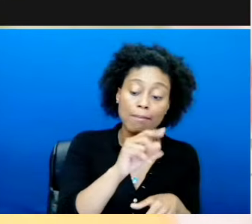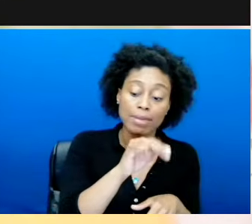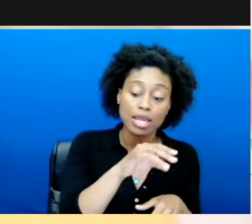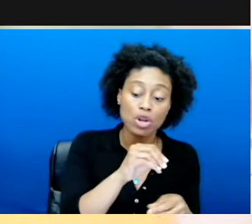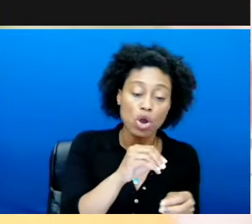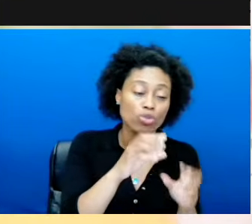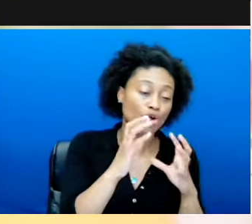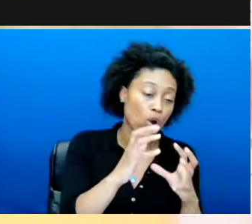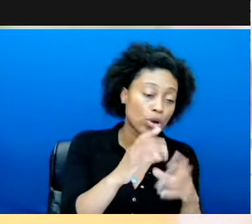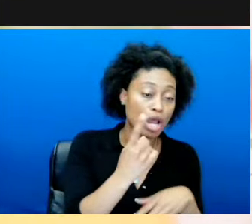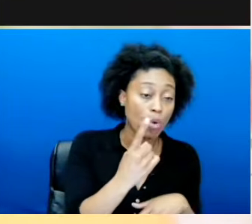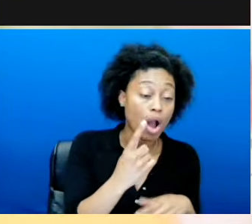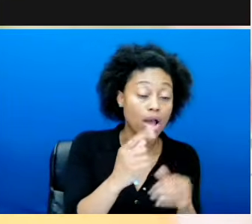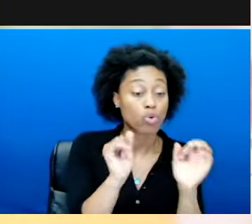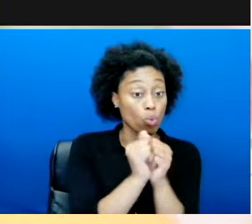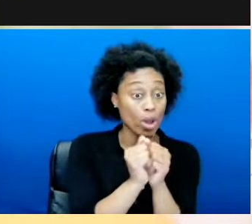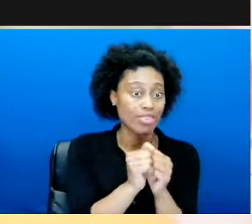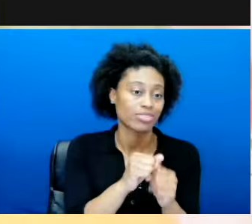Mm-hmm.